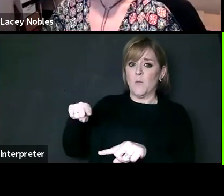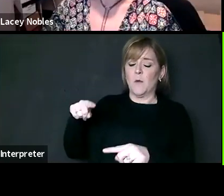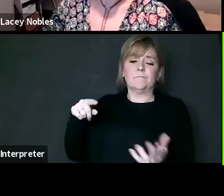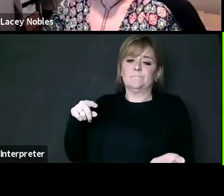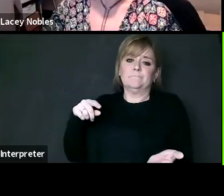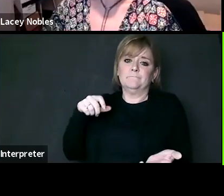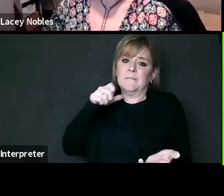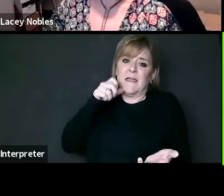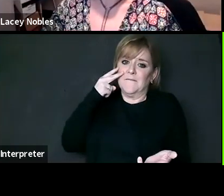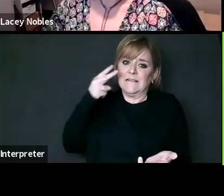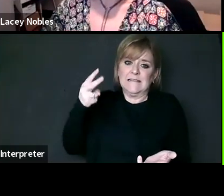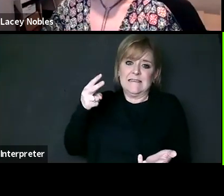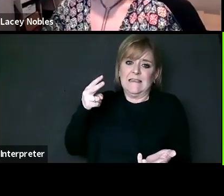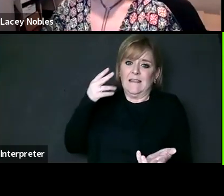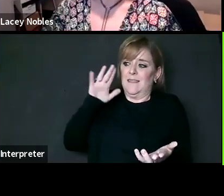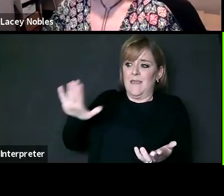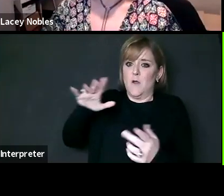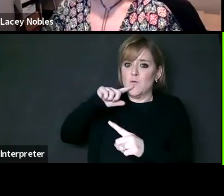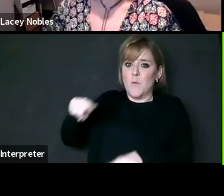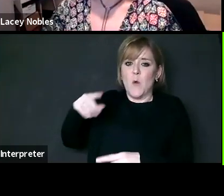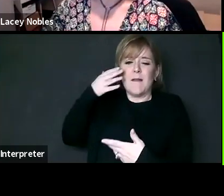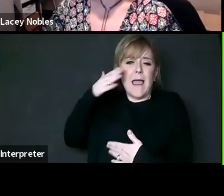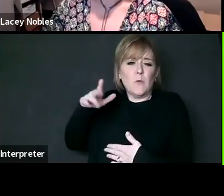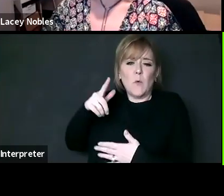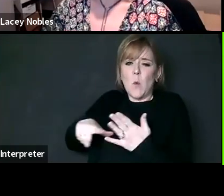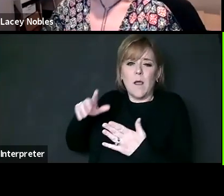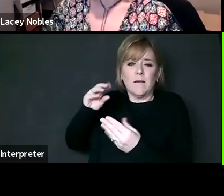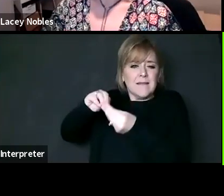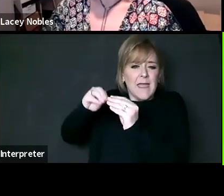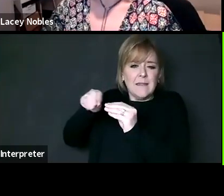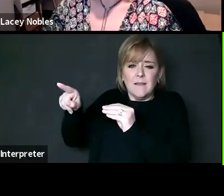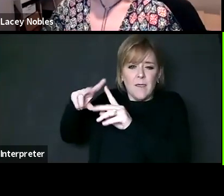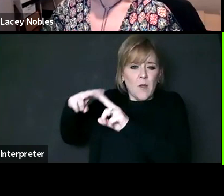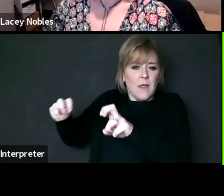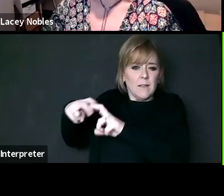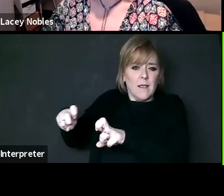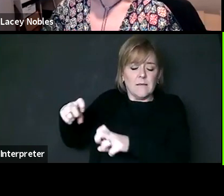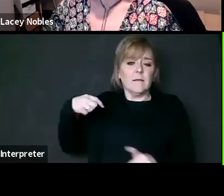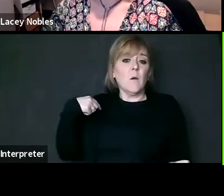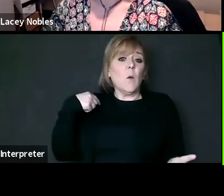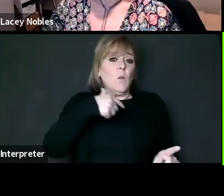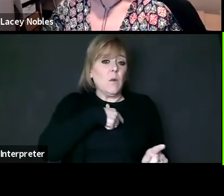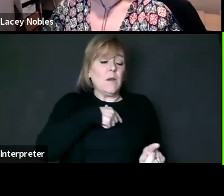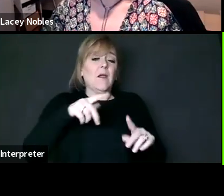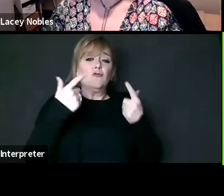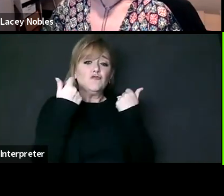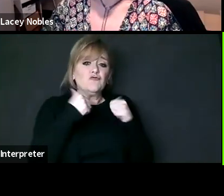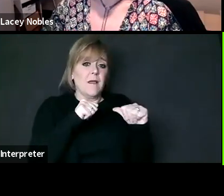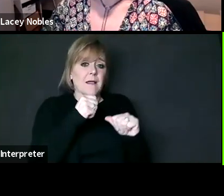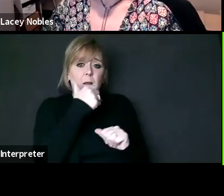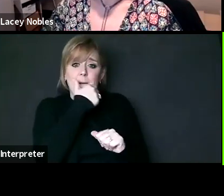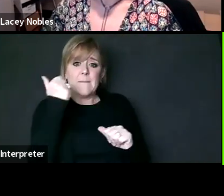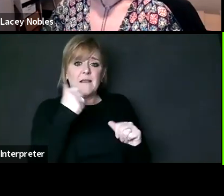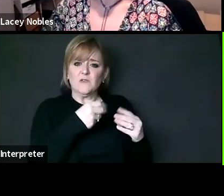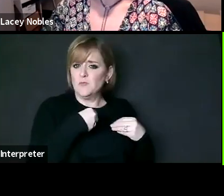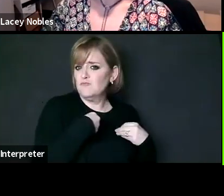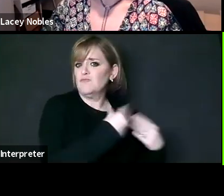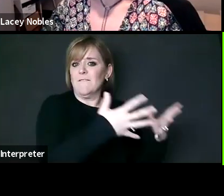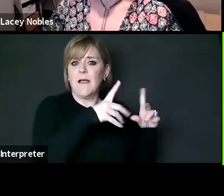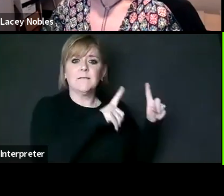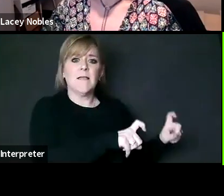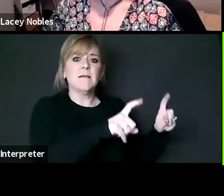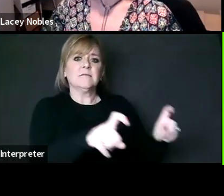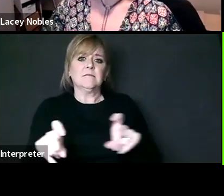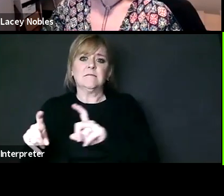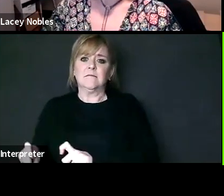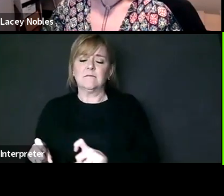data they're using and analyzing. I just know we're doing our best to get individuals tested here. The health department's going to support